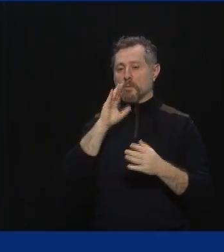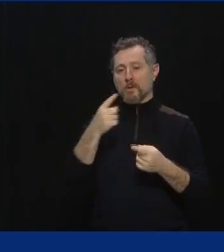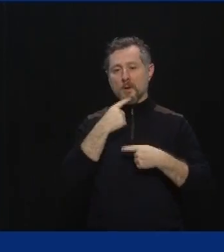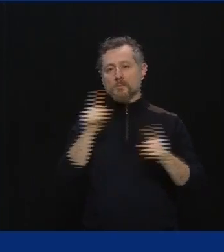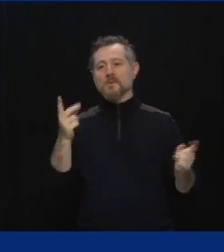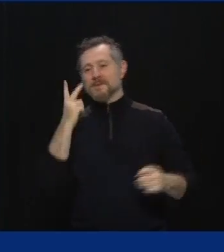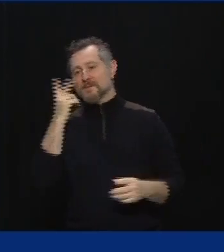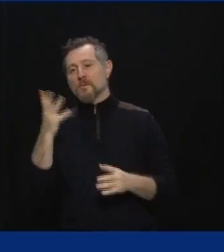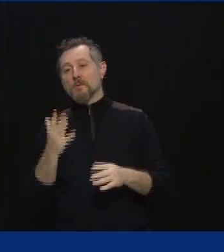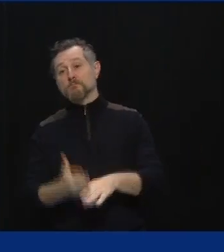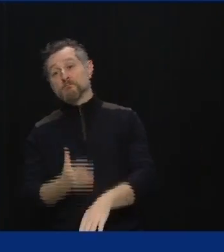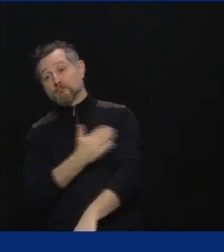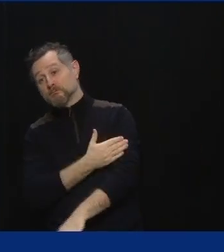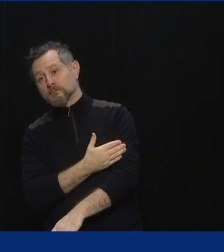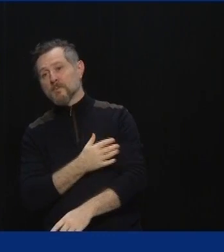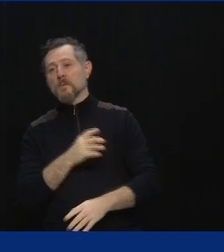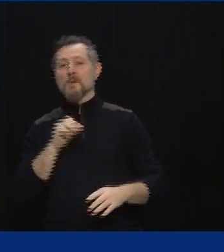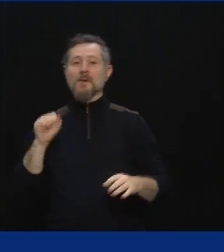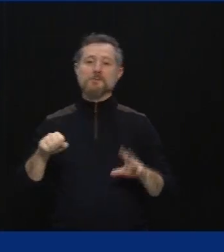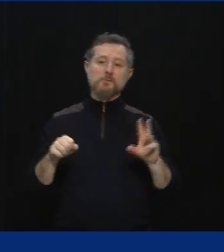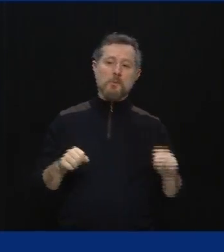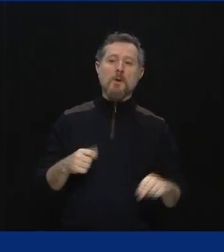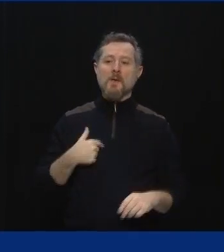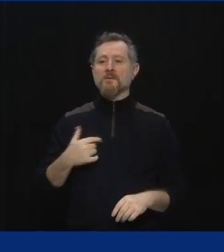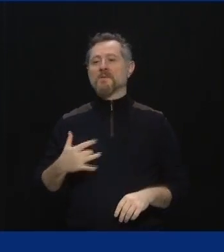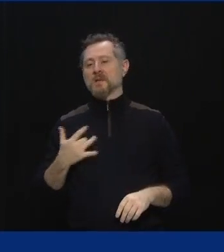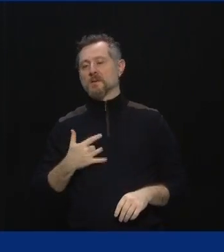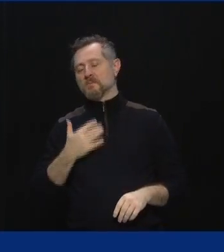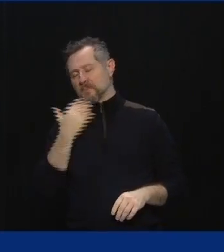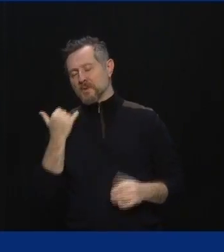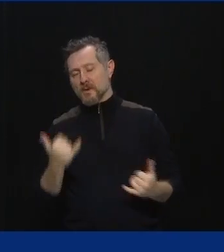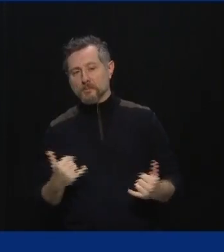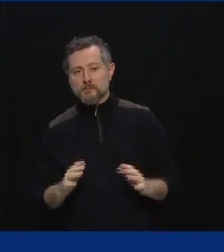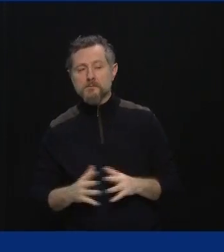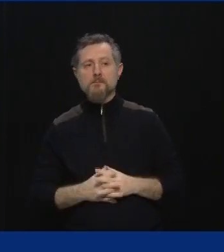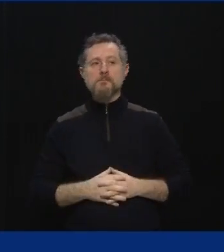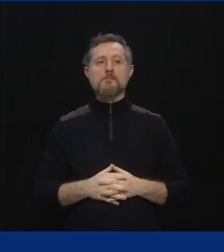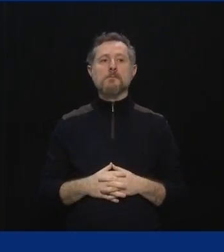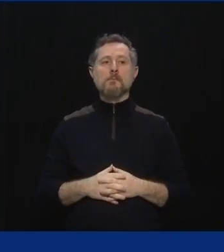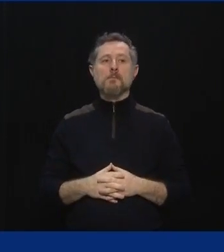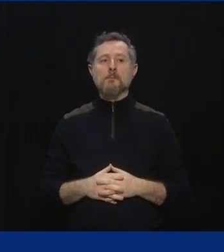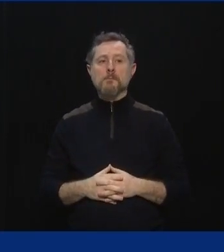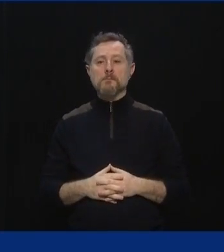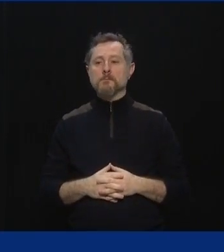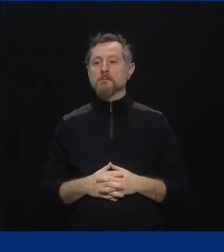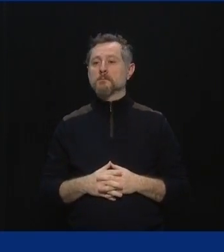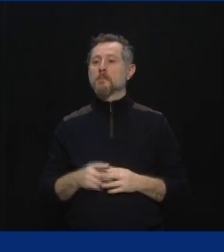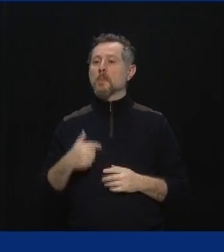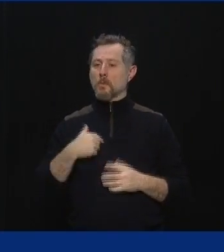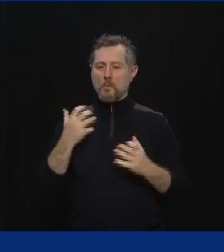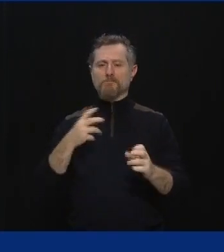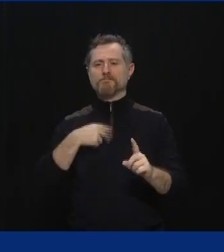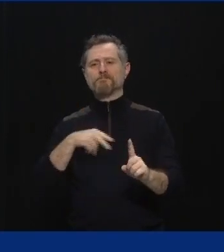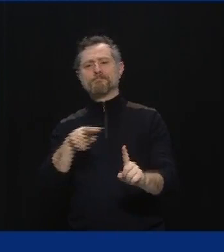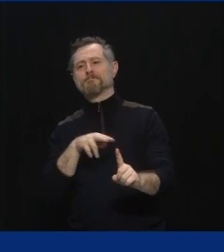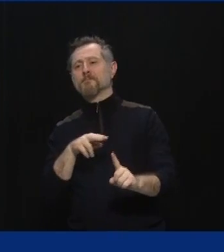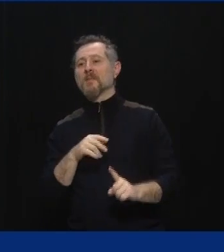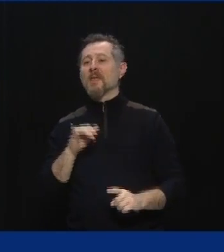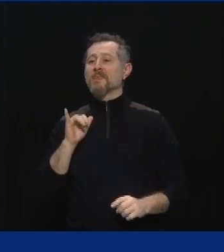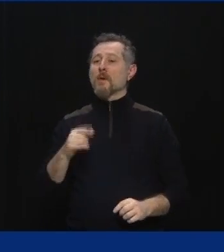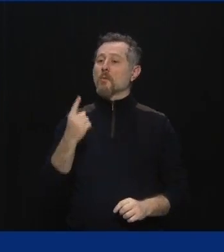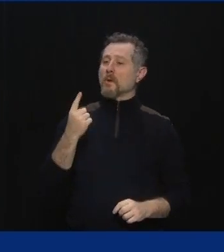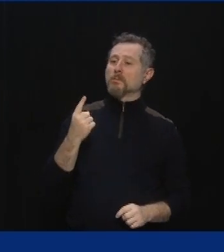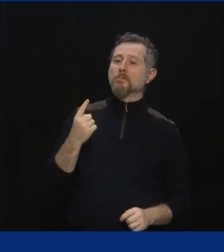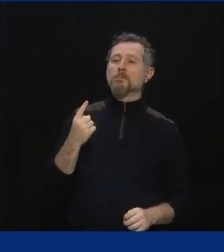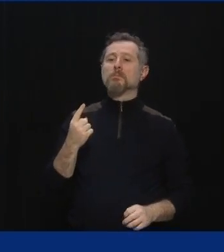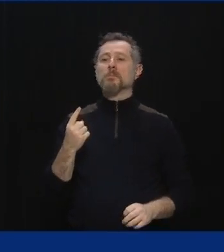has headed in the direction. I do believe it's getting better, though. It is getting somewhat better. But we're watching it closely. That's the one, as I said, that's